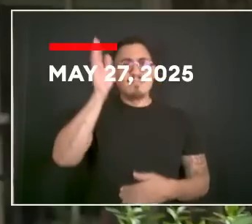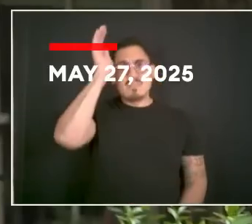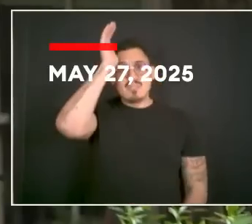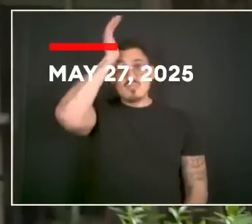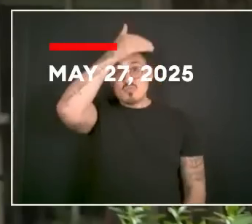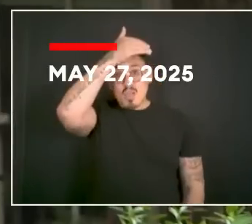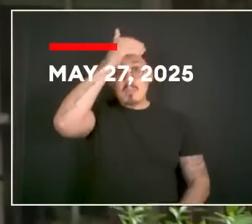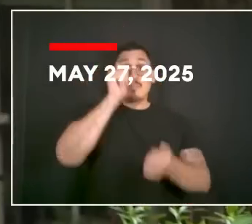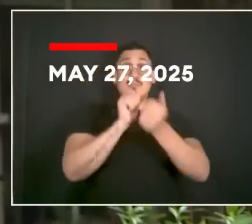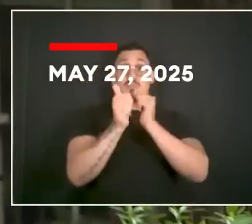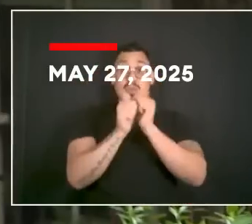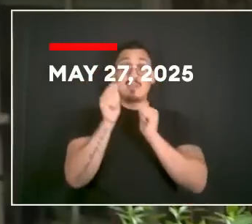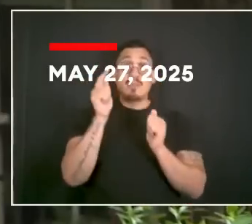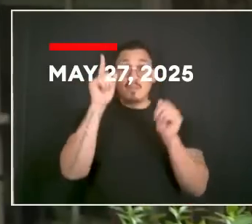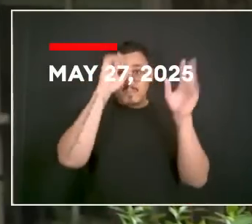unless I misread that.